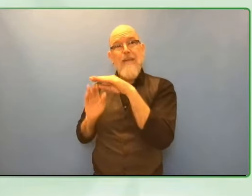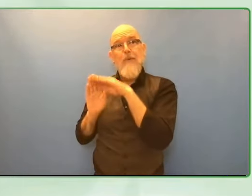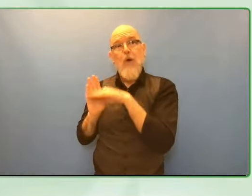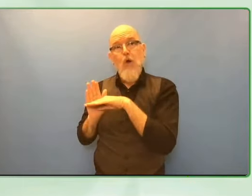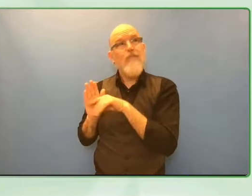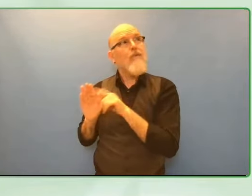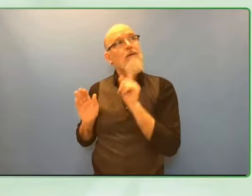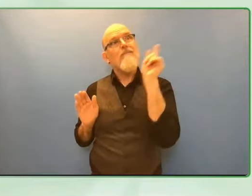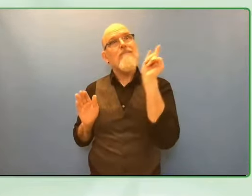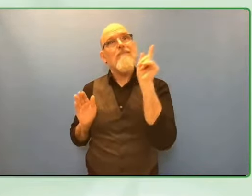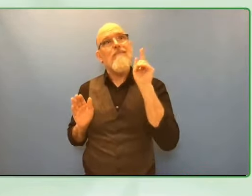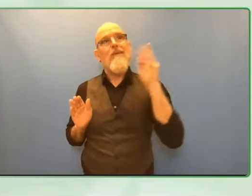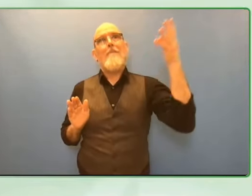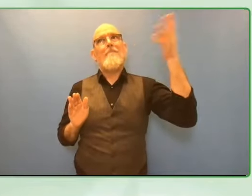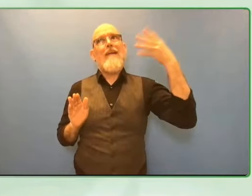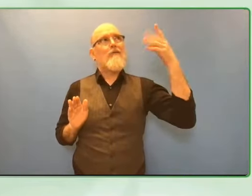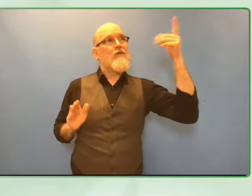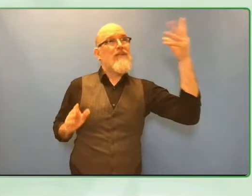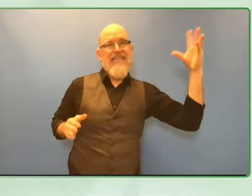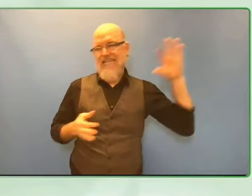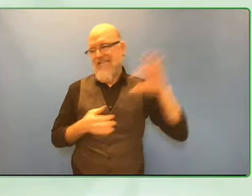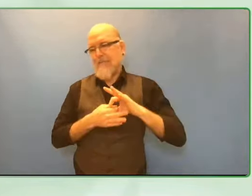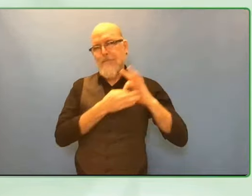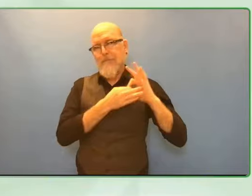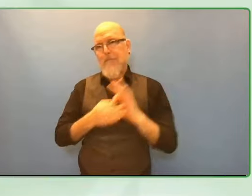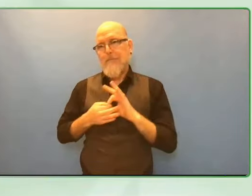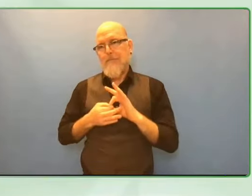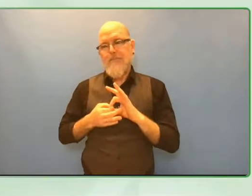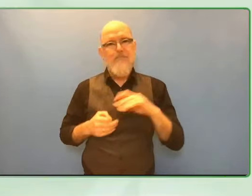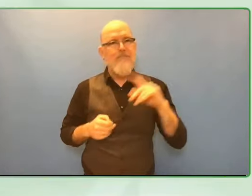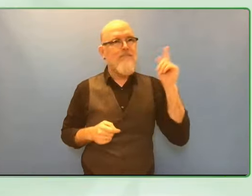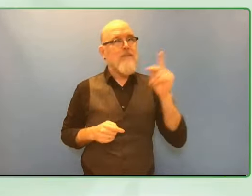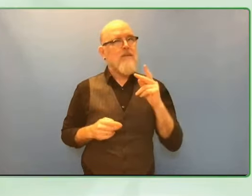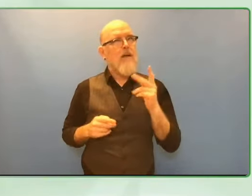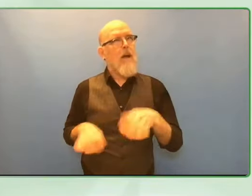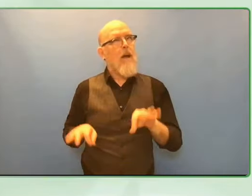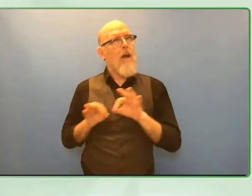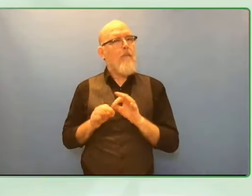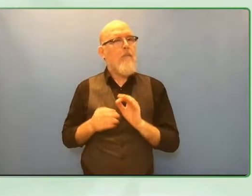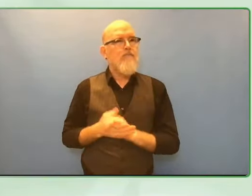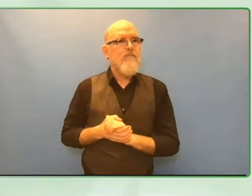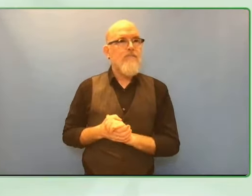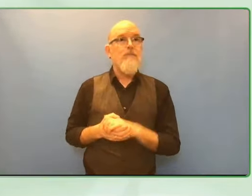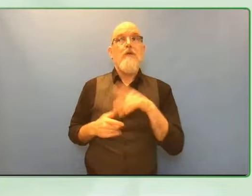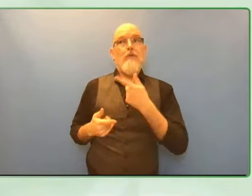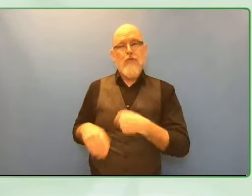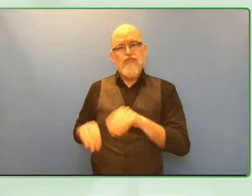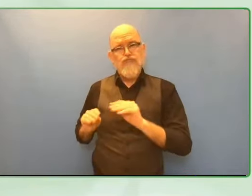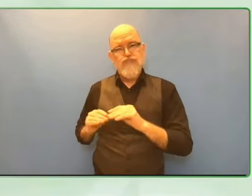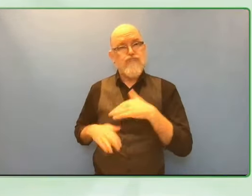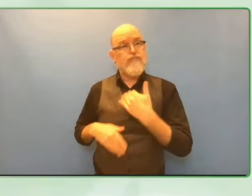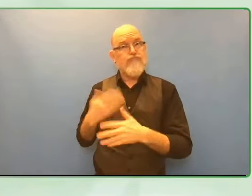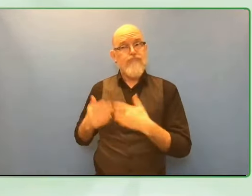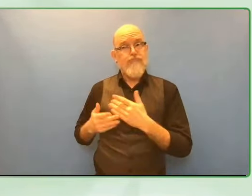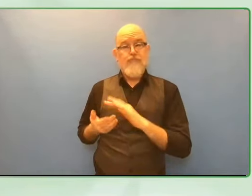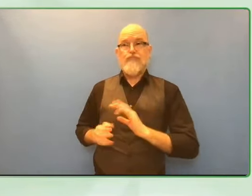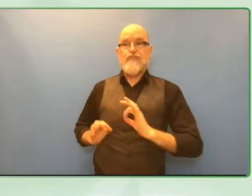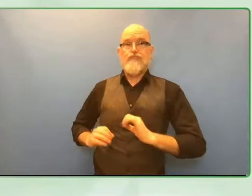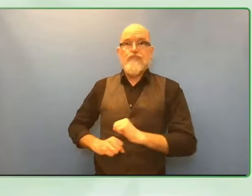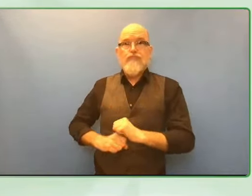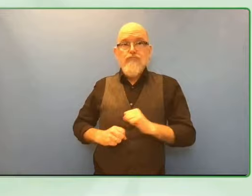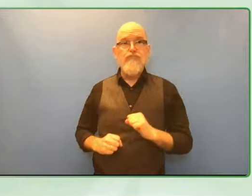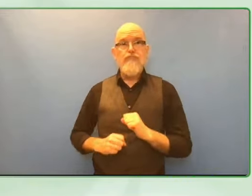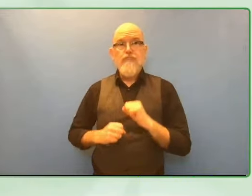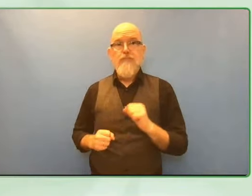it enables all participants to work with the different kind of services or service